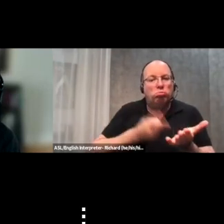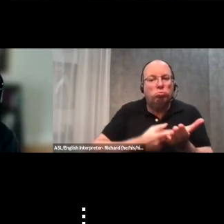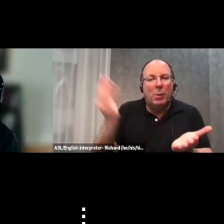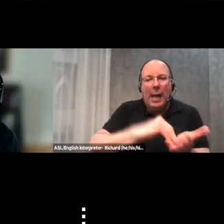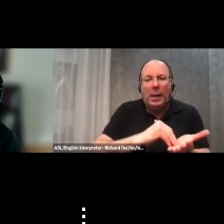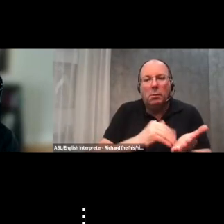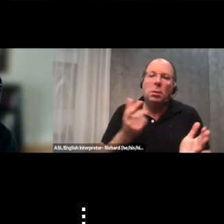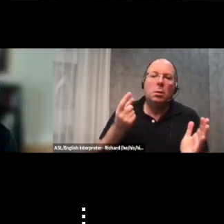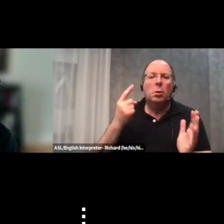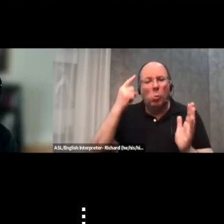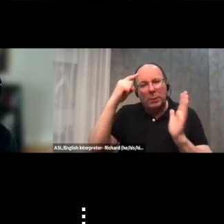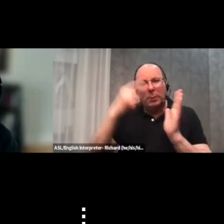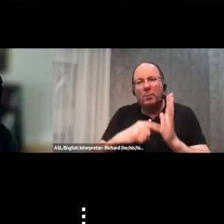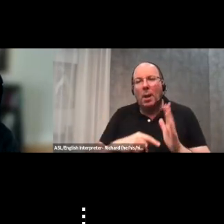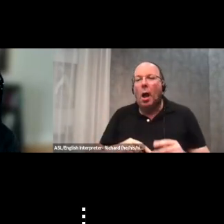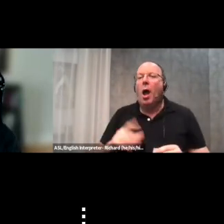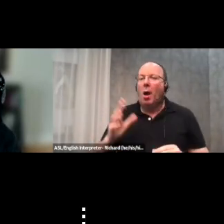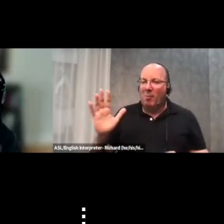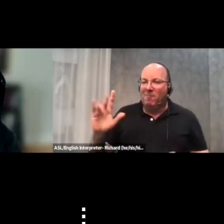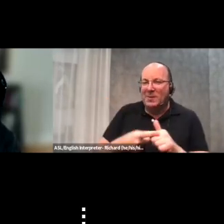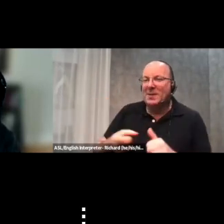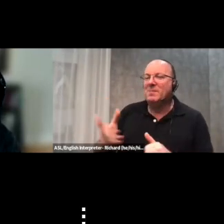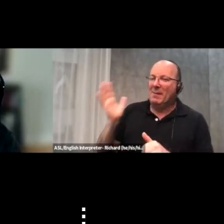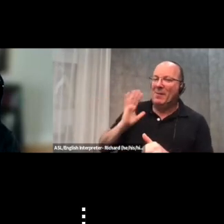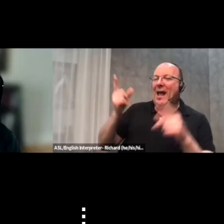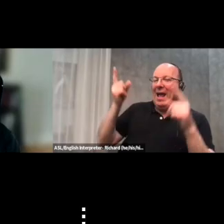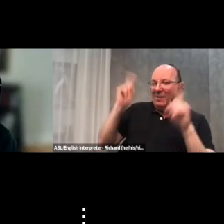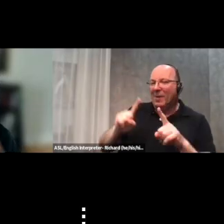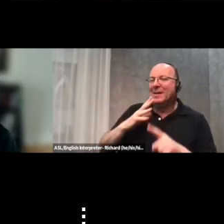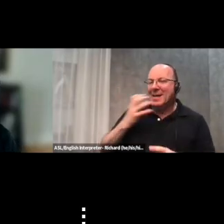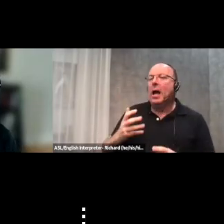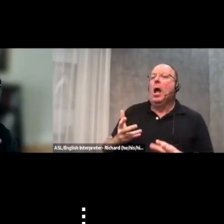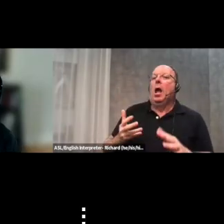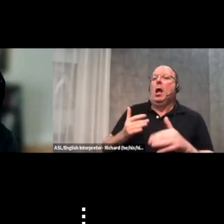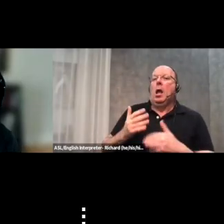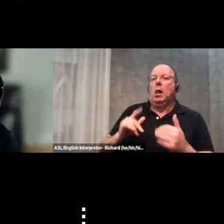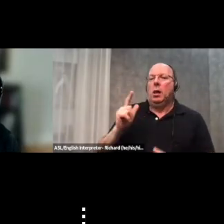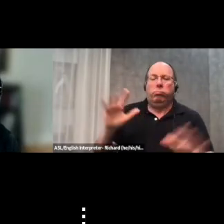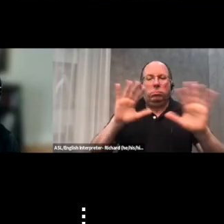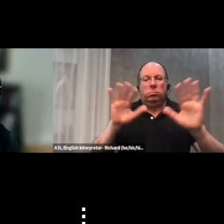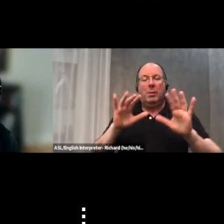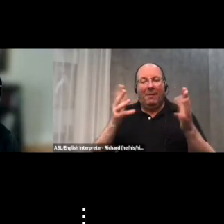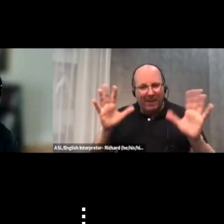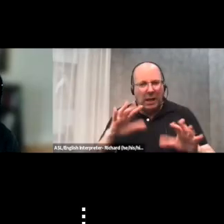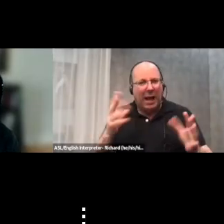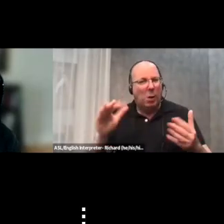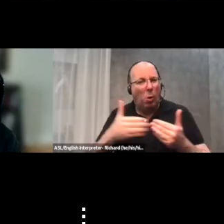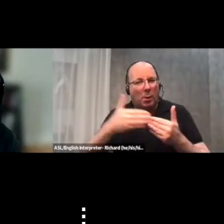is to say, if I agreed to a kink act and then later was like, I don't want to do that